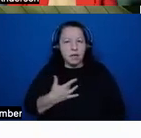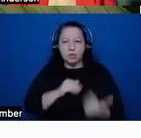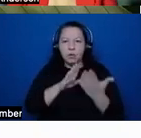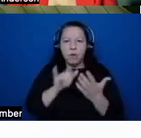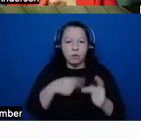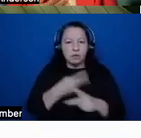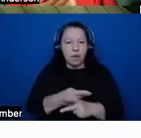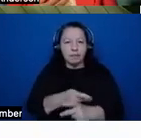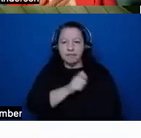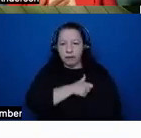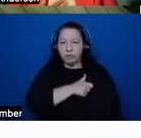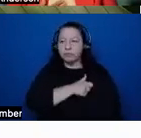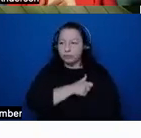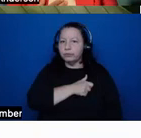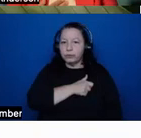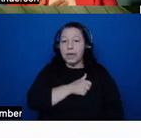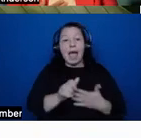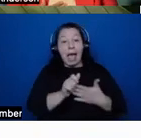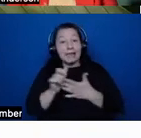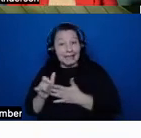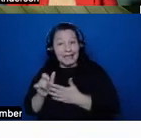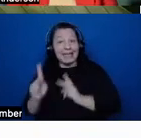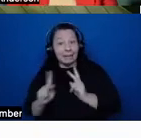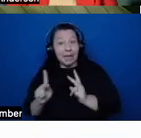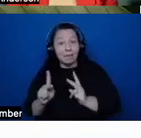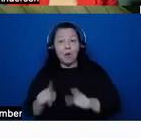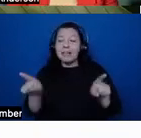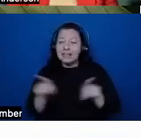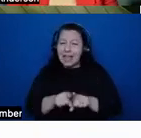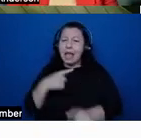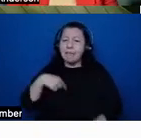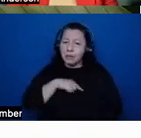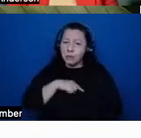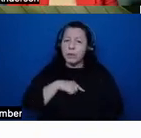people as we ourselves are healing, towards healing themselves.